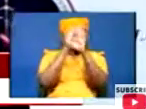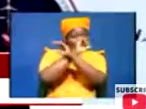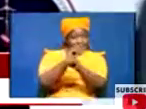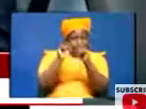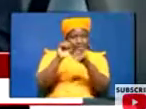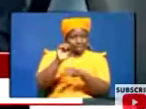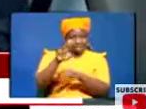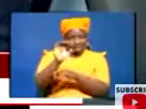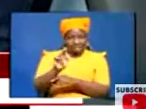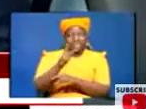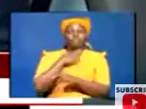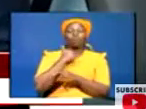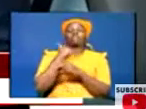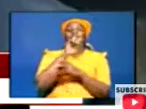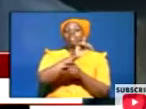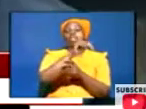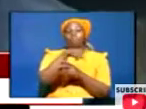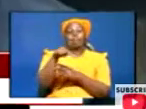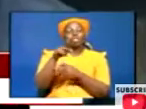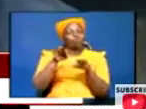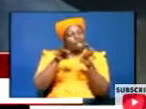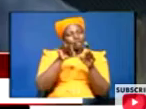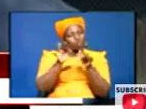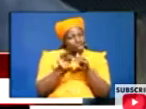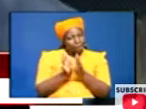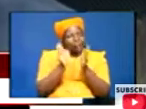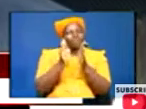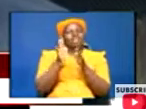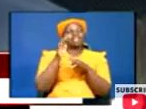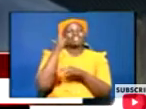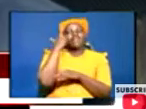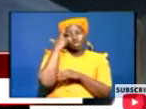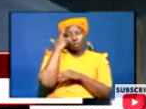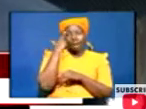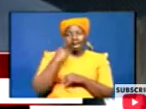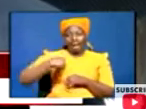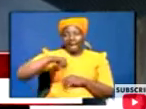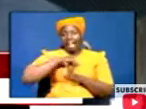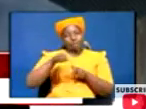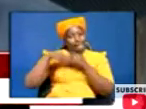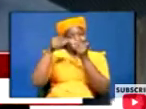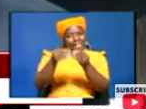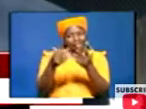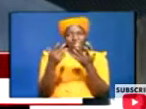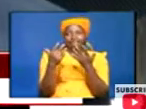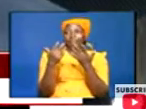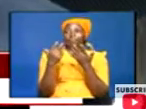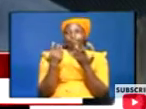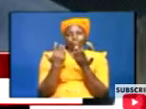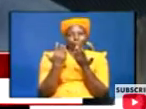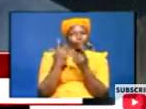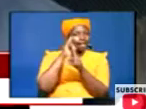DPP to publicly reveal the reasons. We are assigning improper motives in the